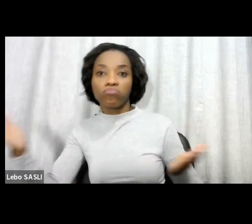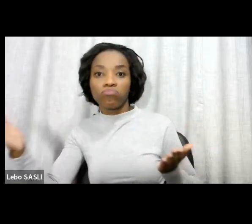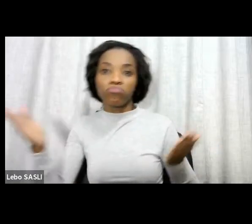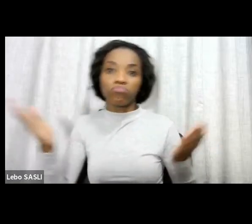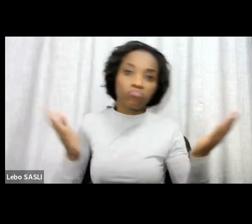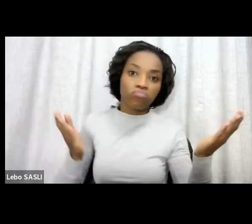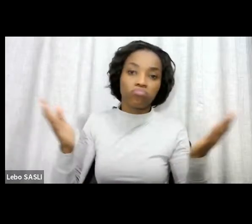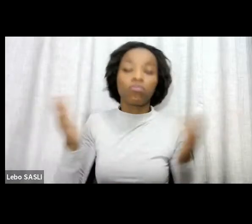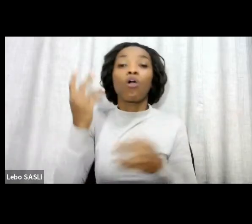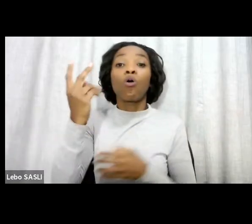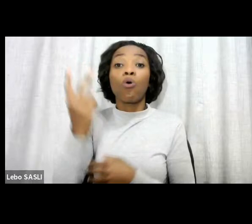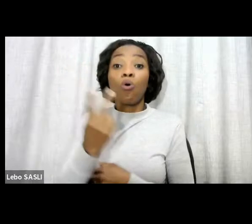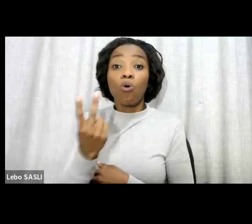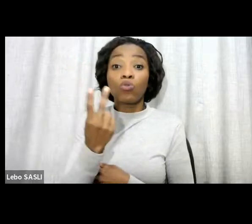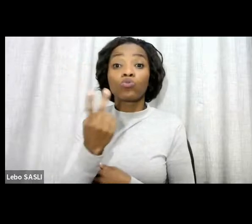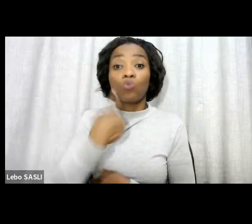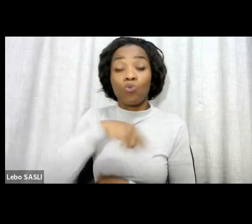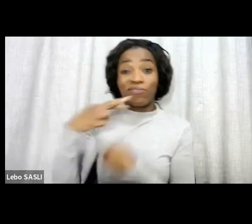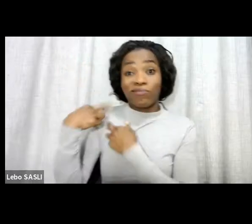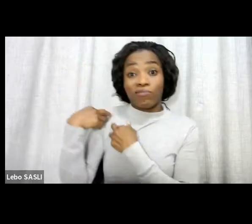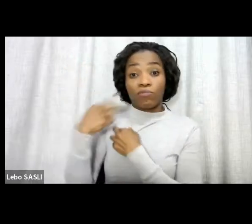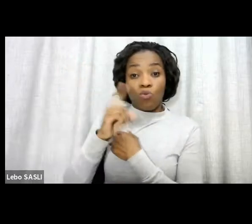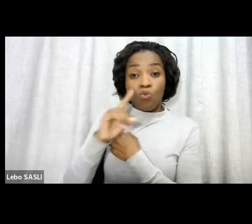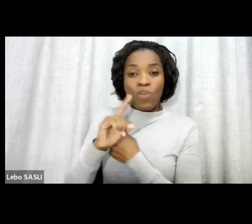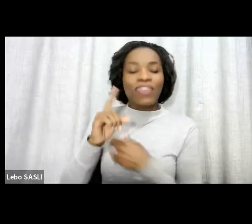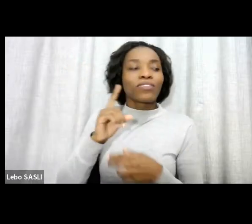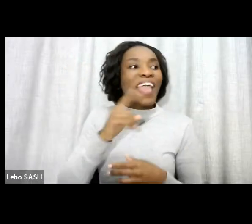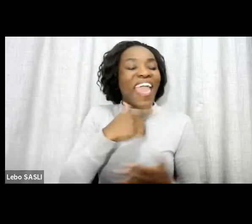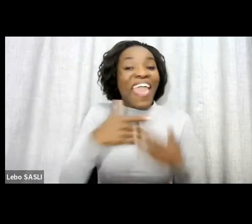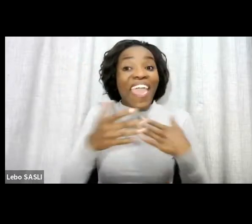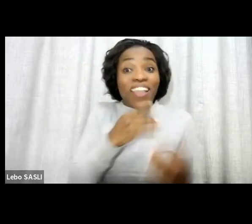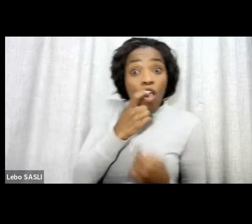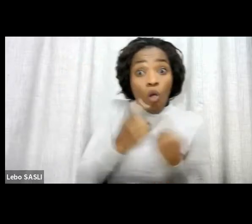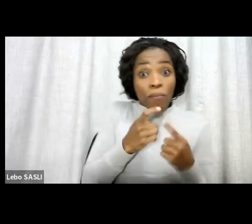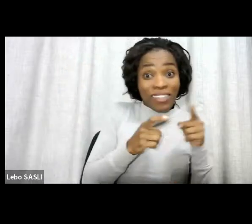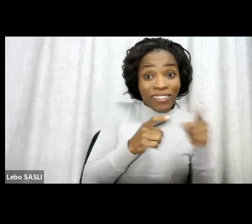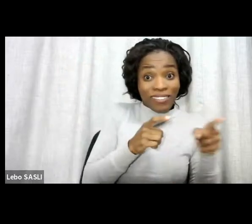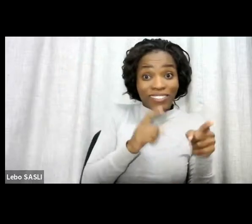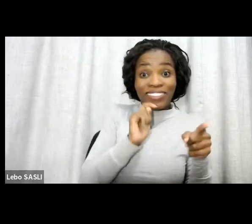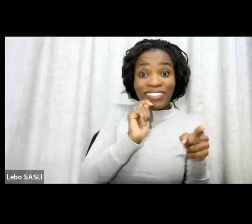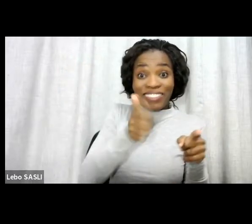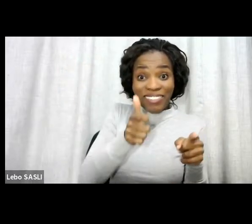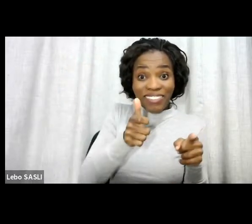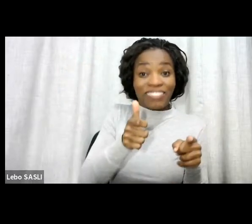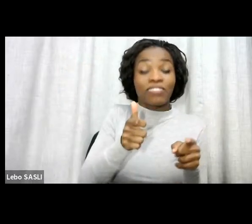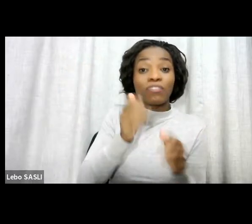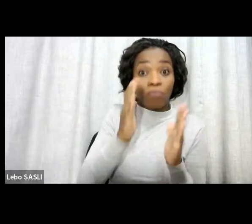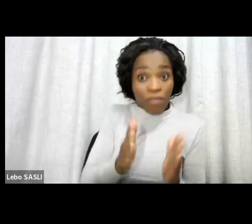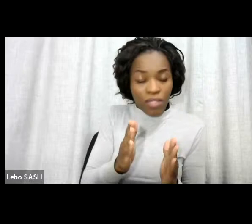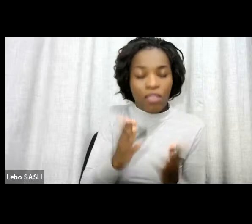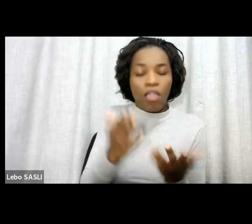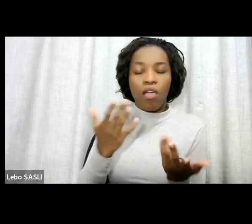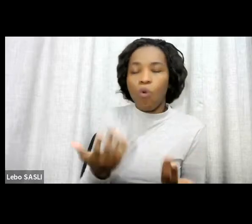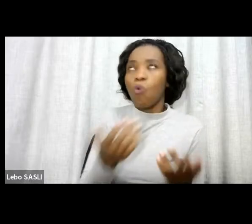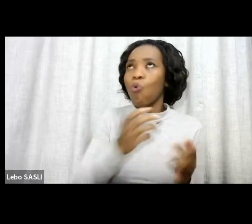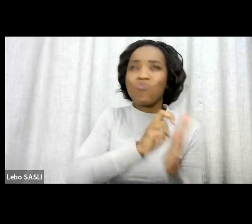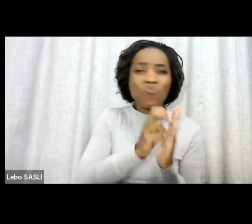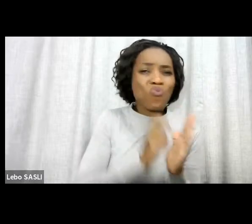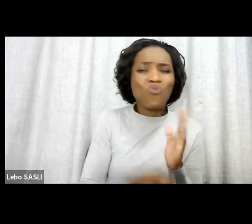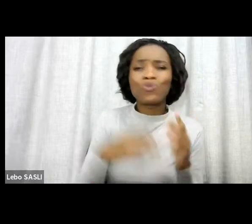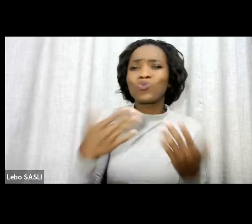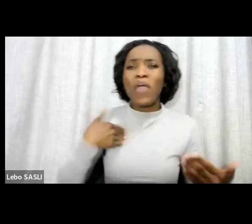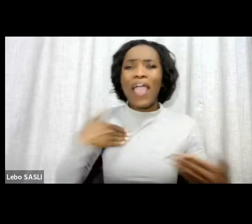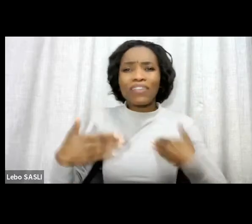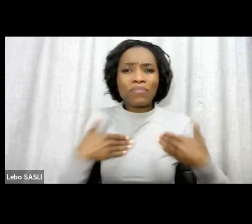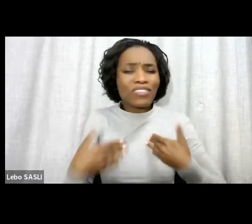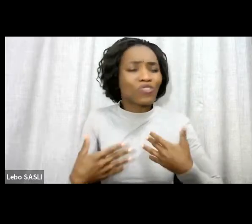review and address any complaint by a taxpayer regarding a service, procedural, or any administrative